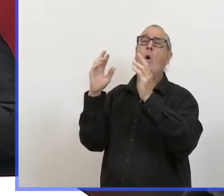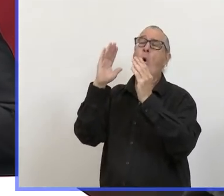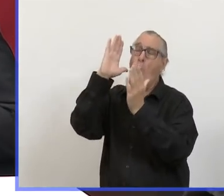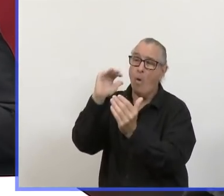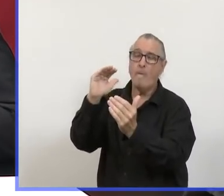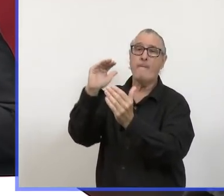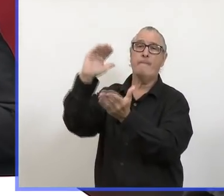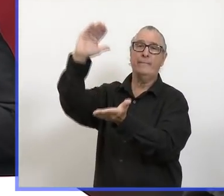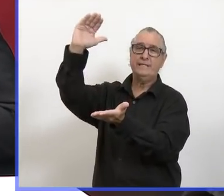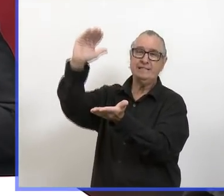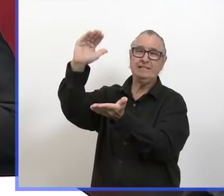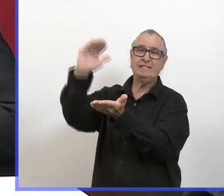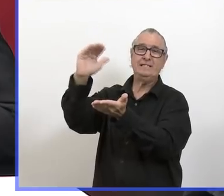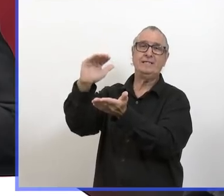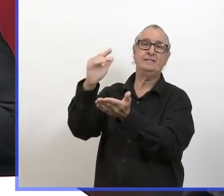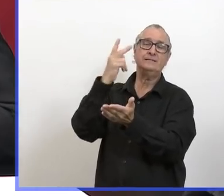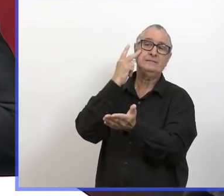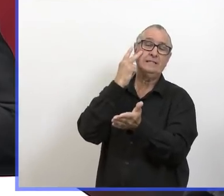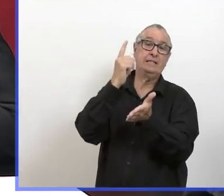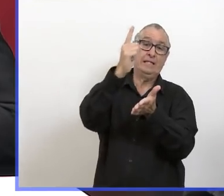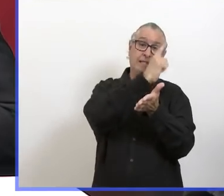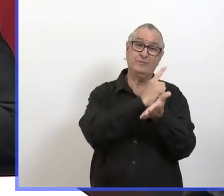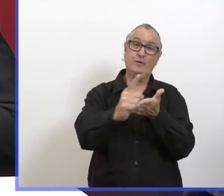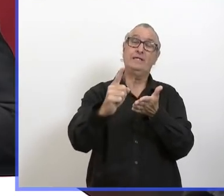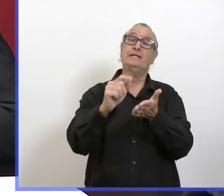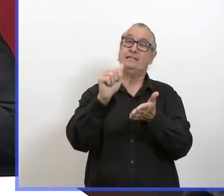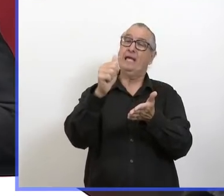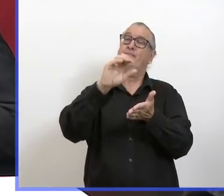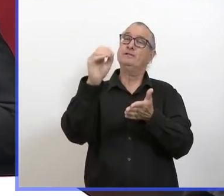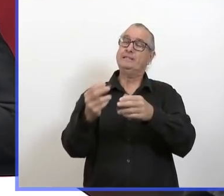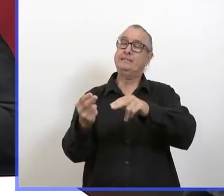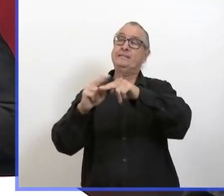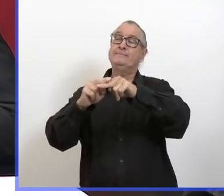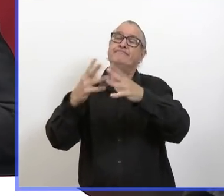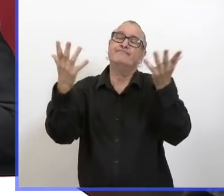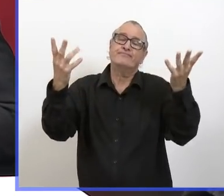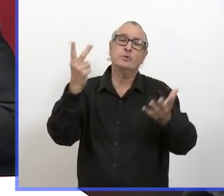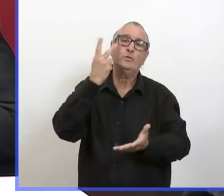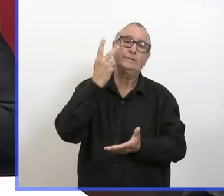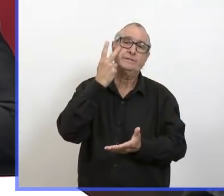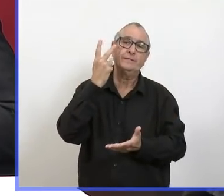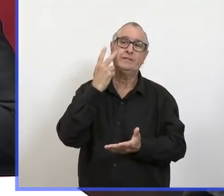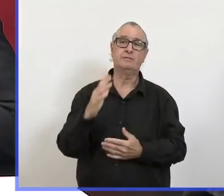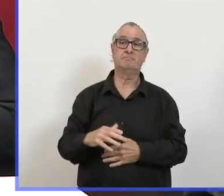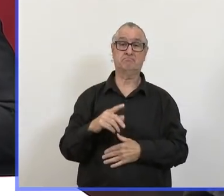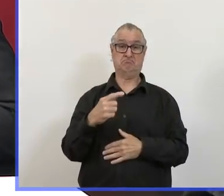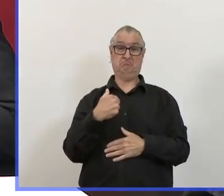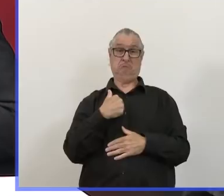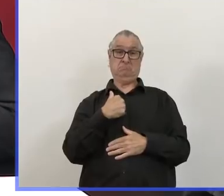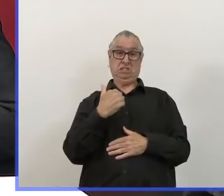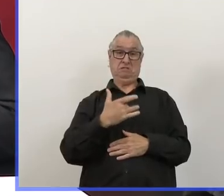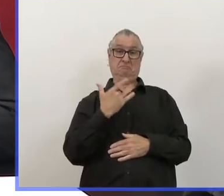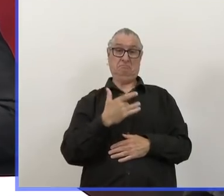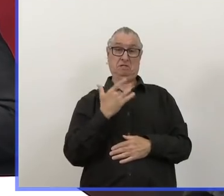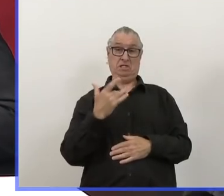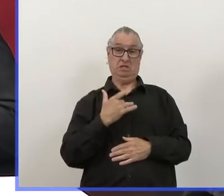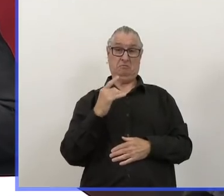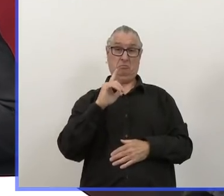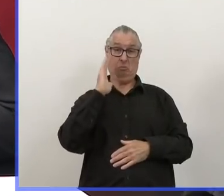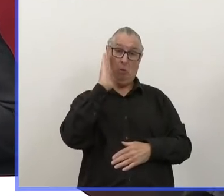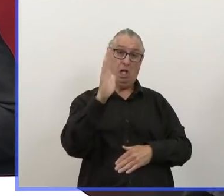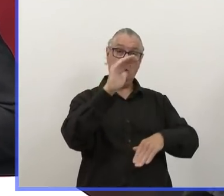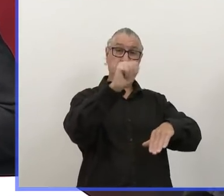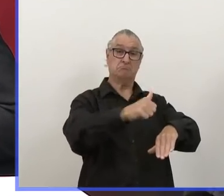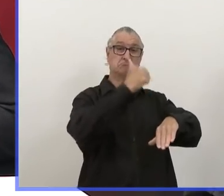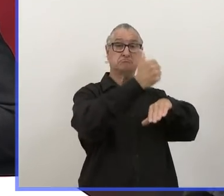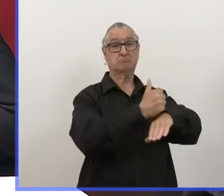next week. But even in that situation, I don't anticipate us requiring extra assistance than what we already have, and that's a guess,